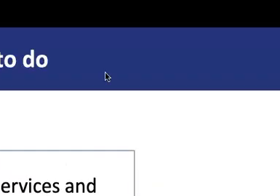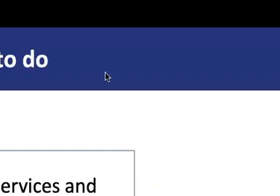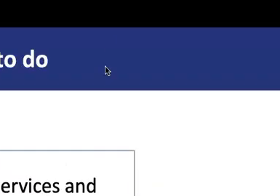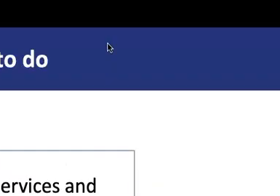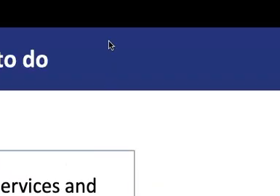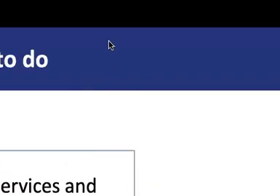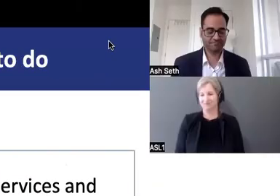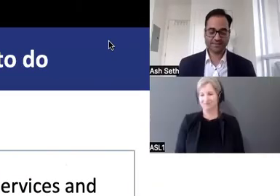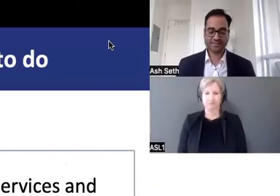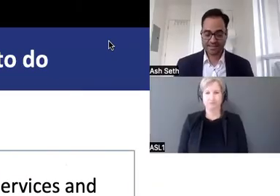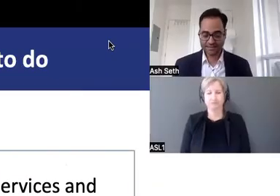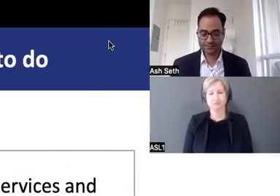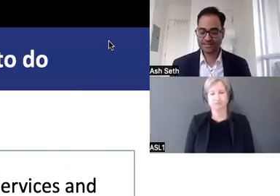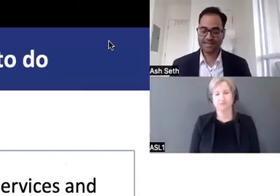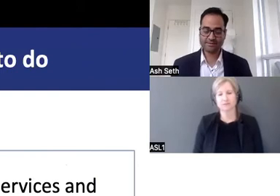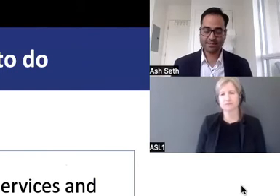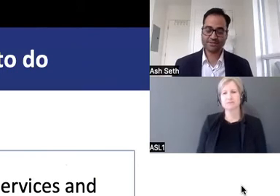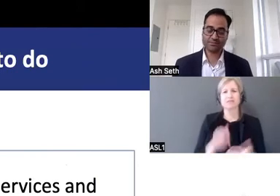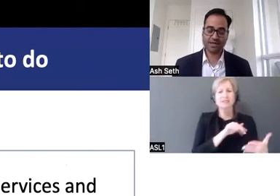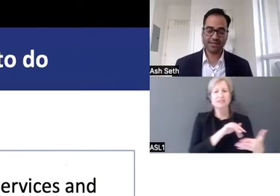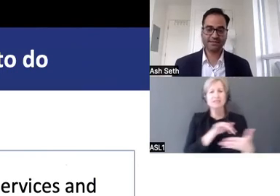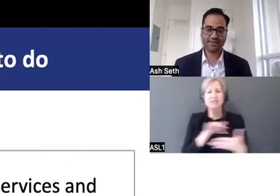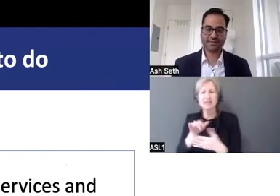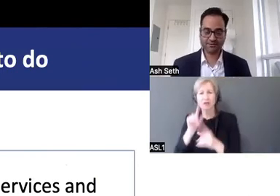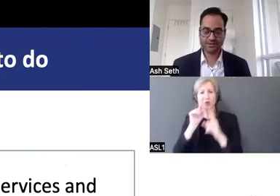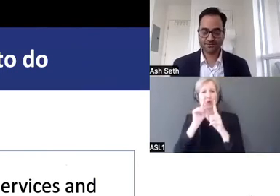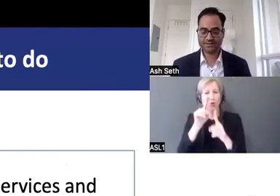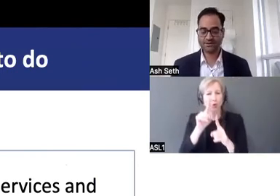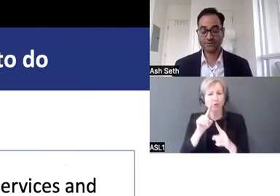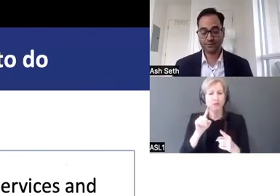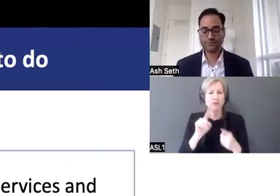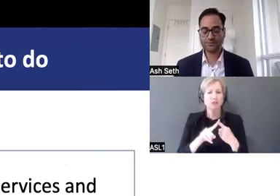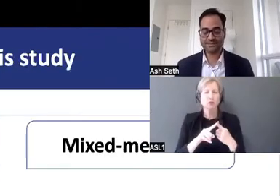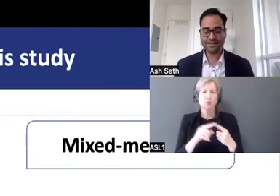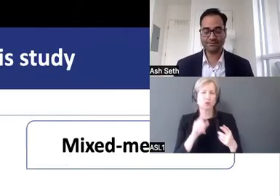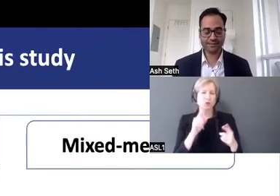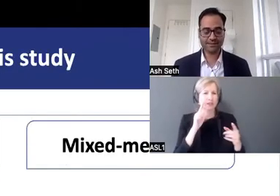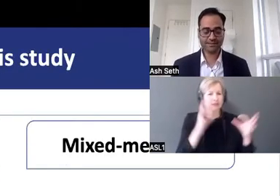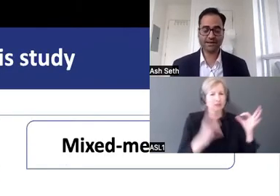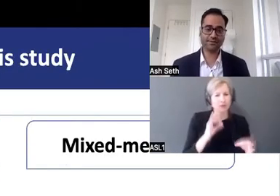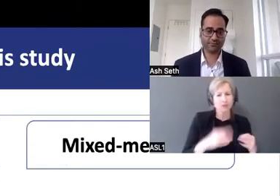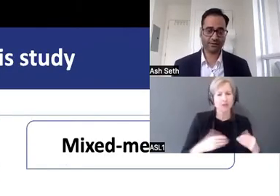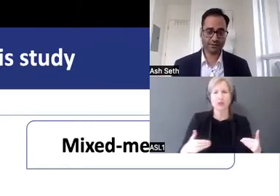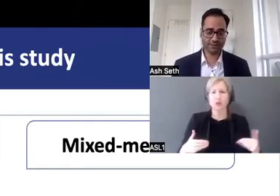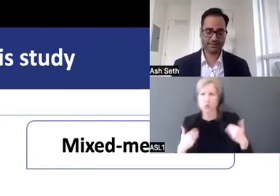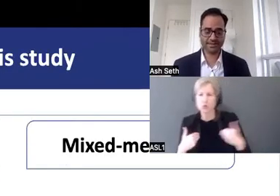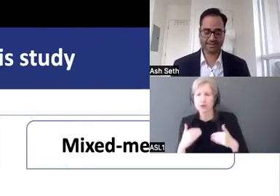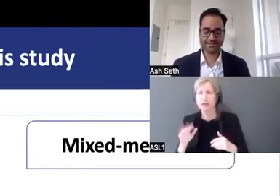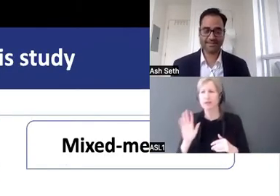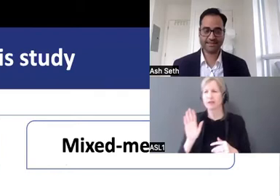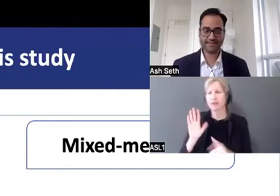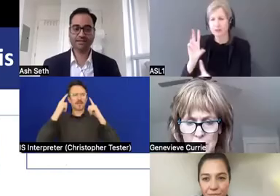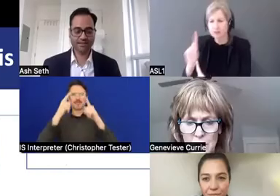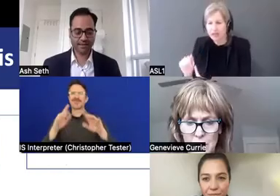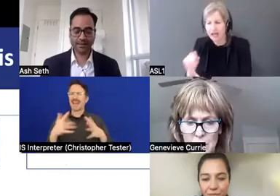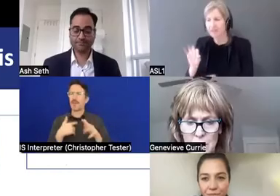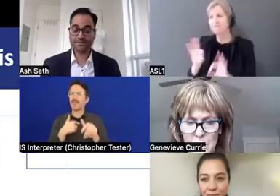Our objective 2 of this study was aimed at determining the experiences of youth with disabilities and their families